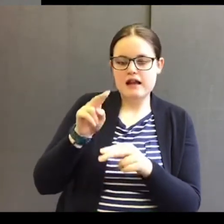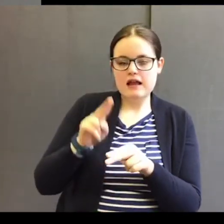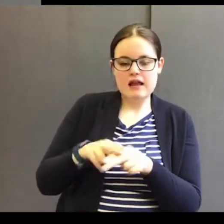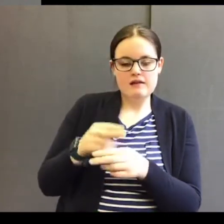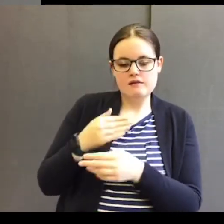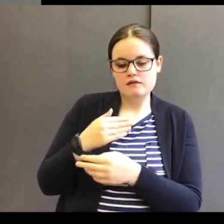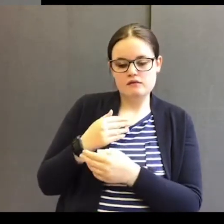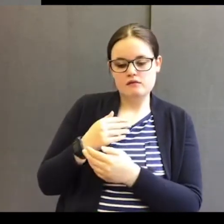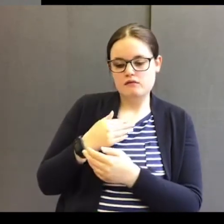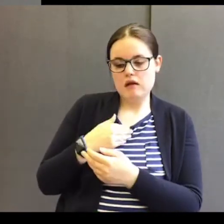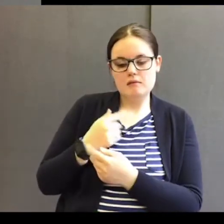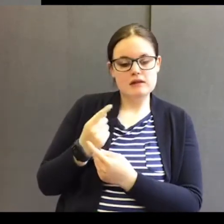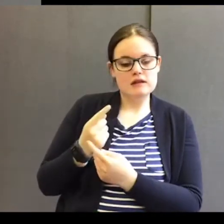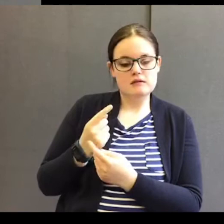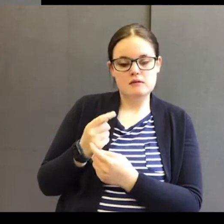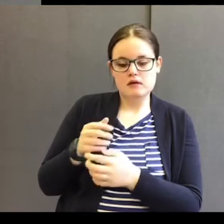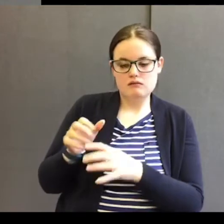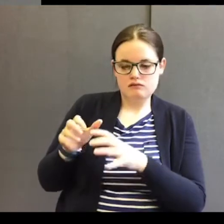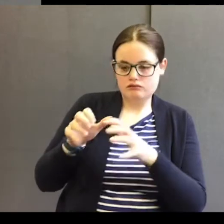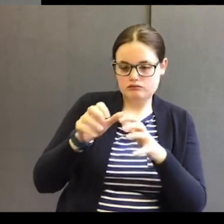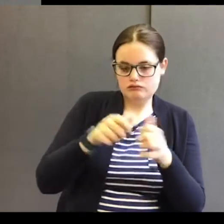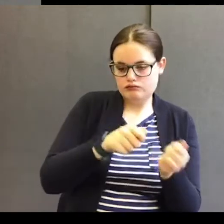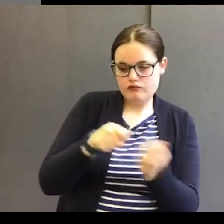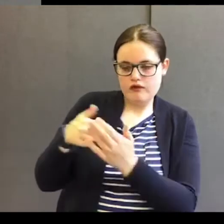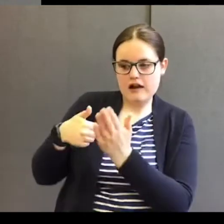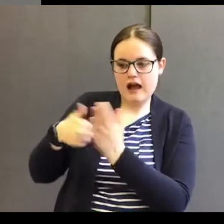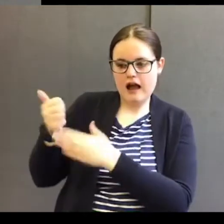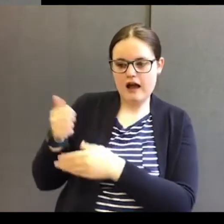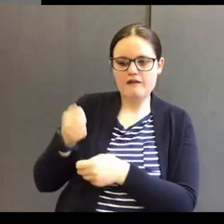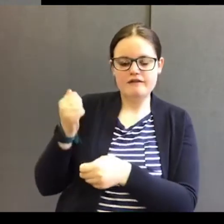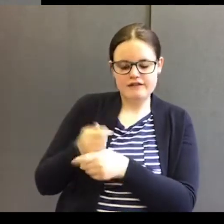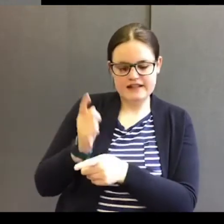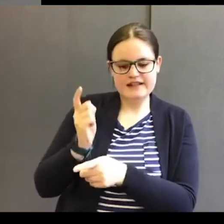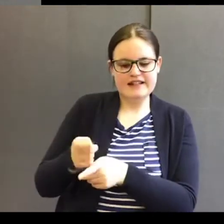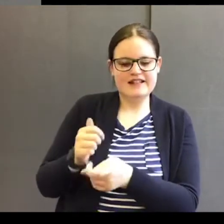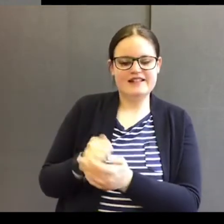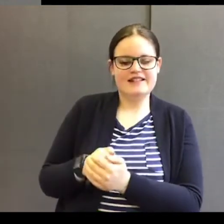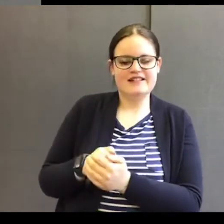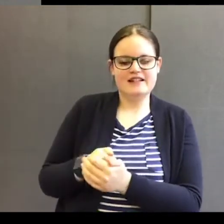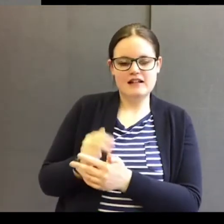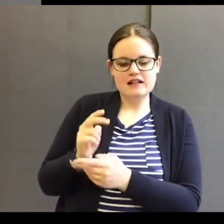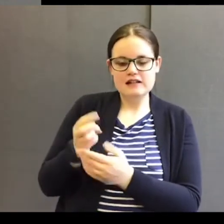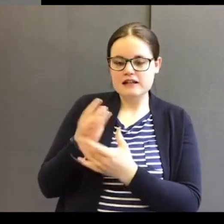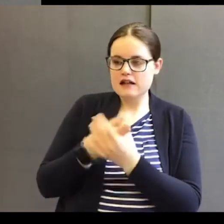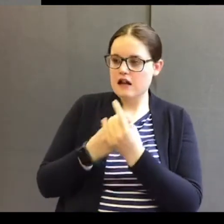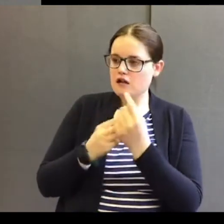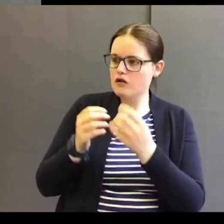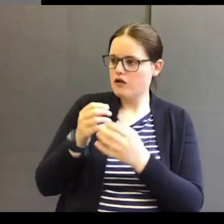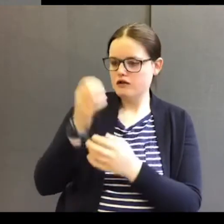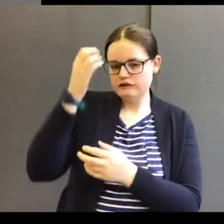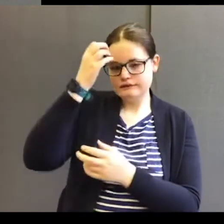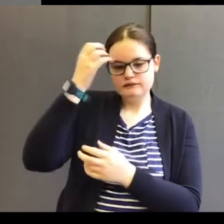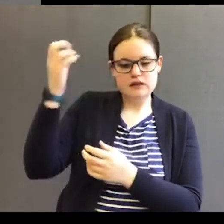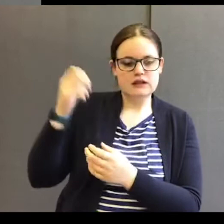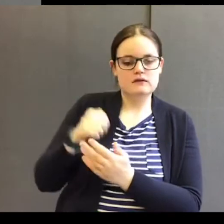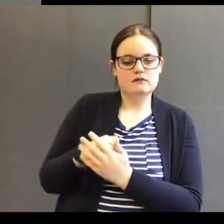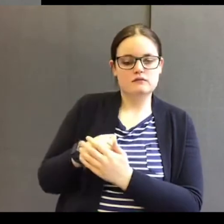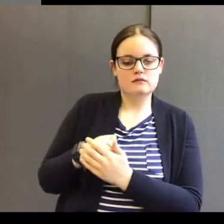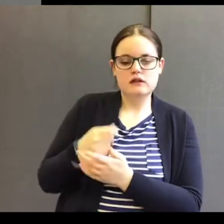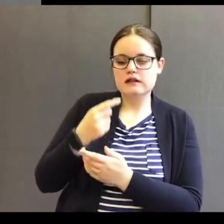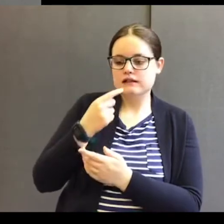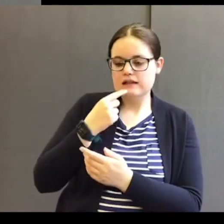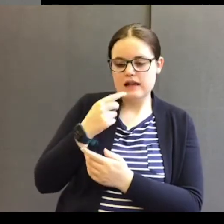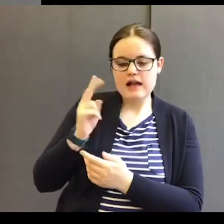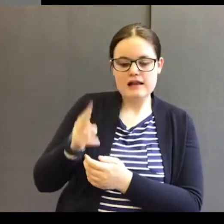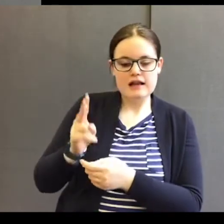if he pleases, fetch them out. And he did. You see, God is sovereign.